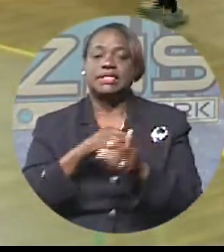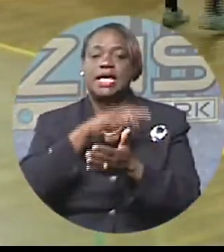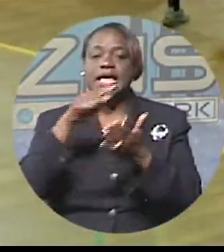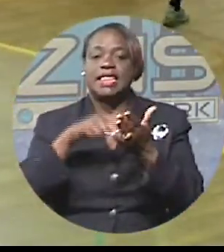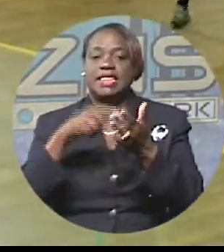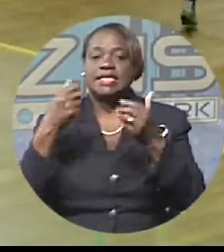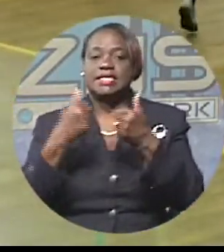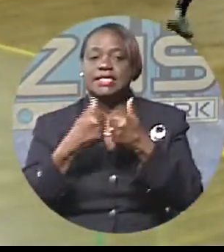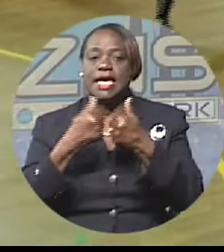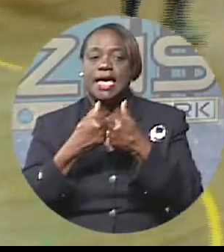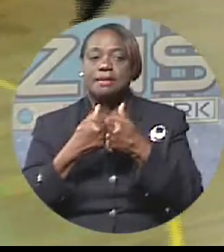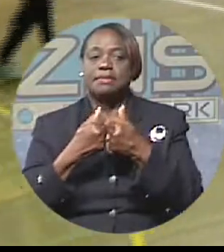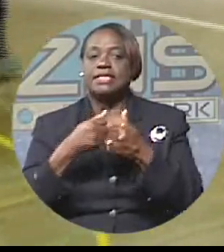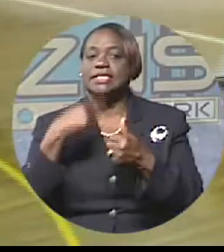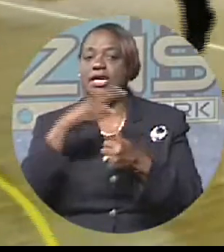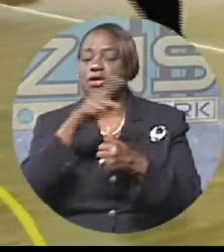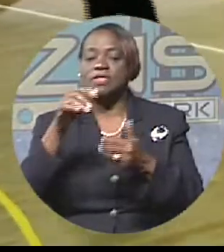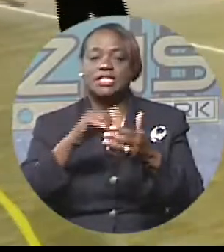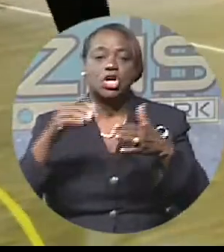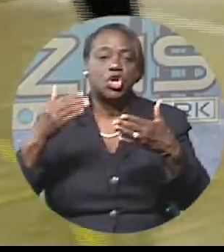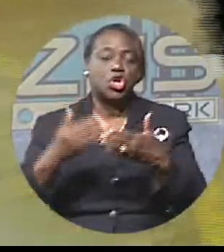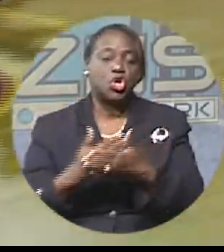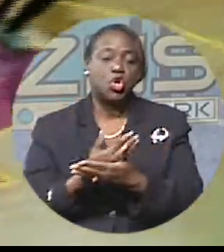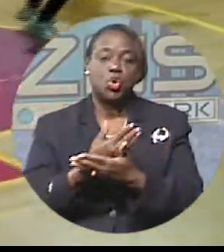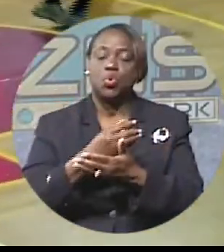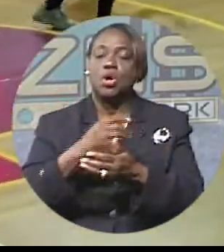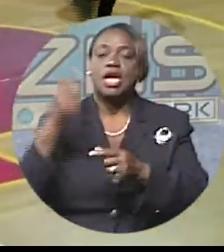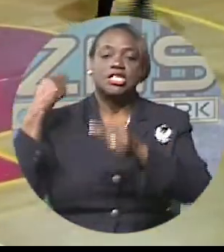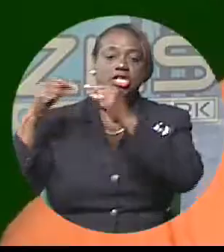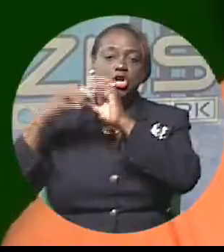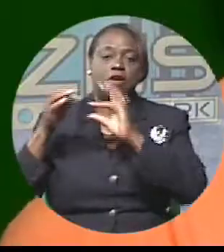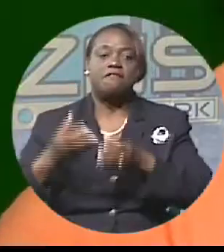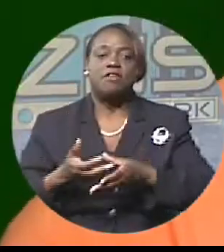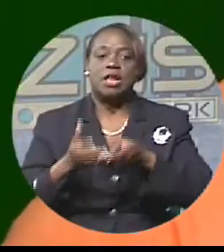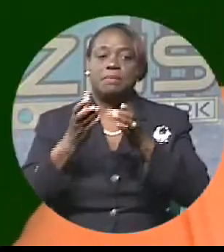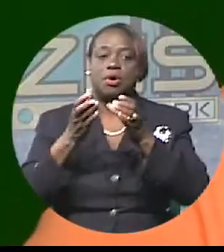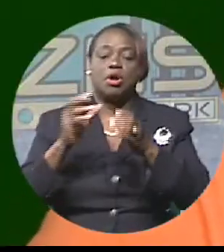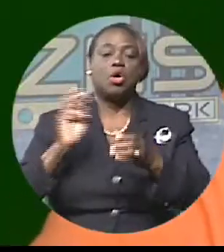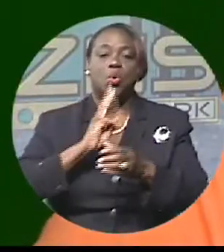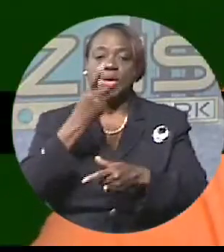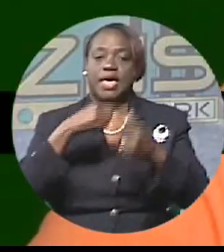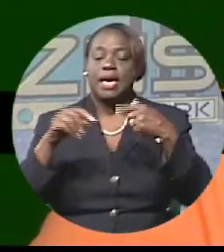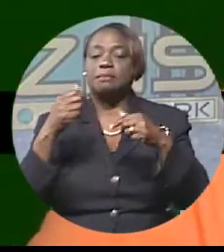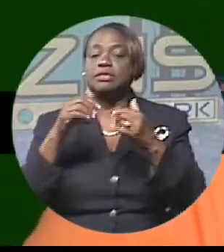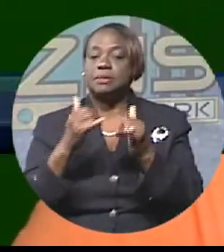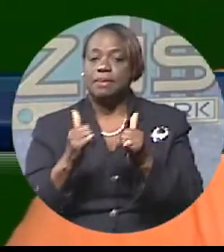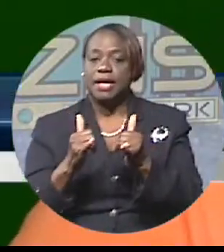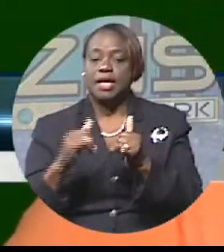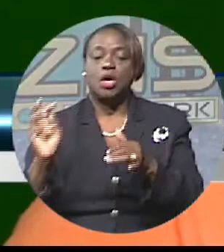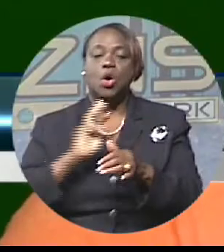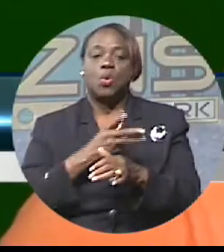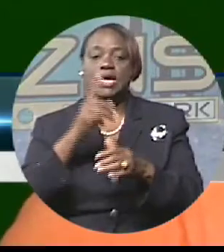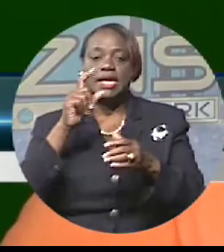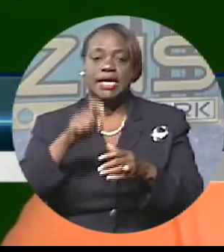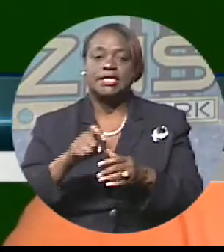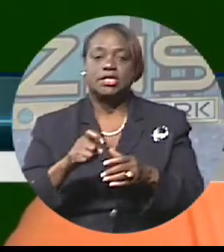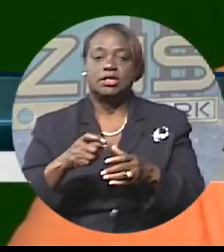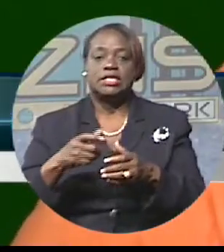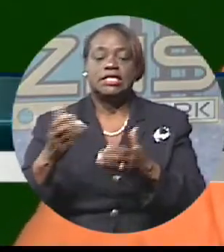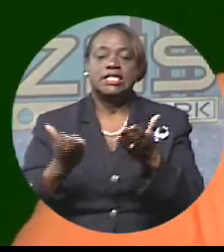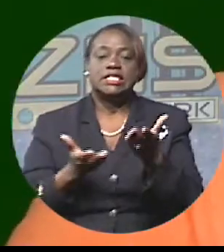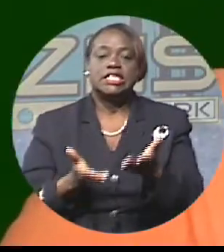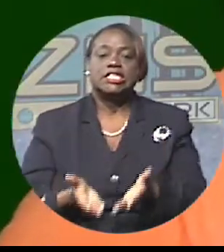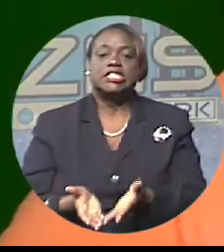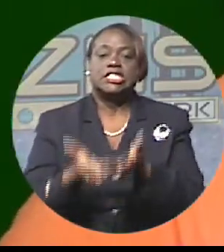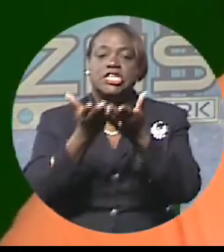there's a new generation of volleyball and we're ready to play. Next game, we just need to work on serving the ball consistently and being defensively sound,